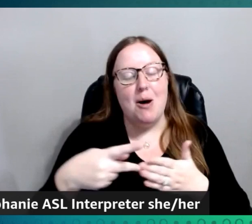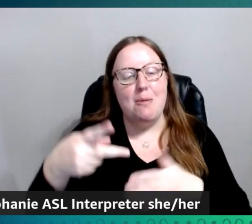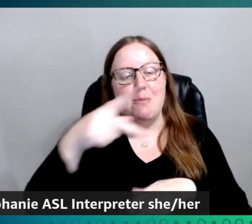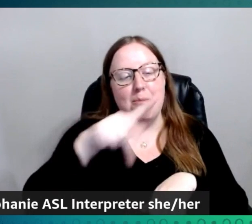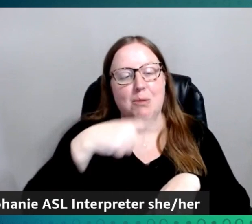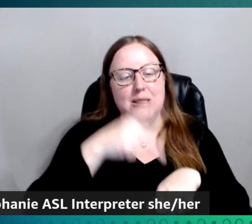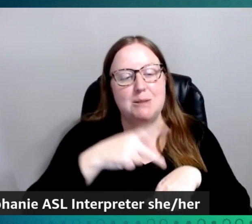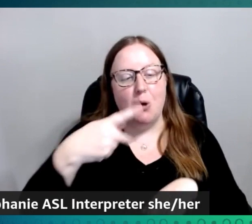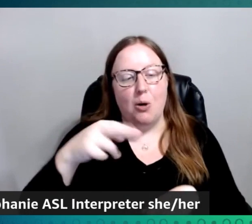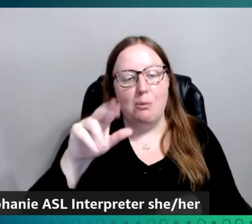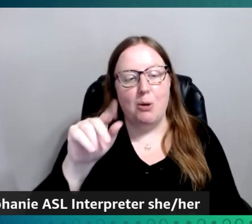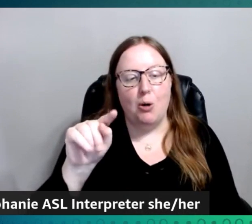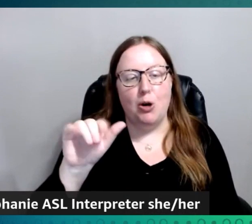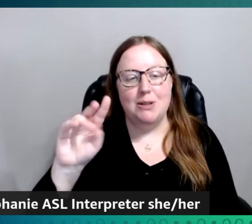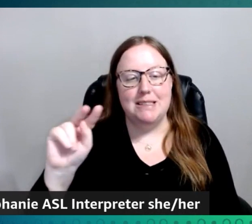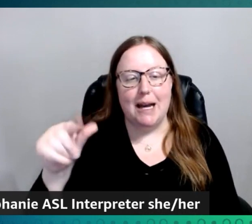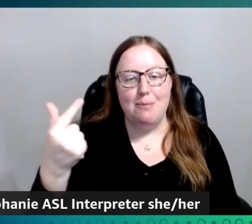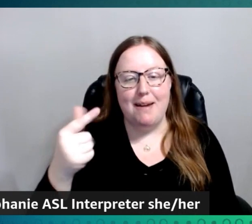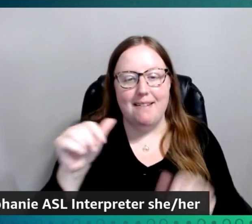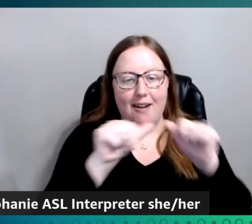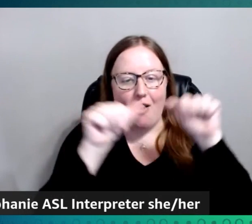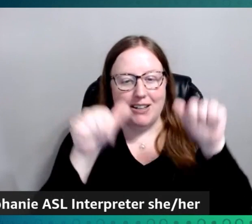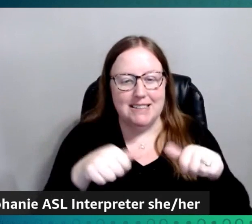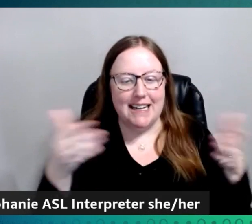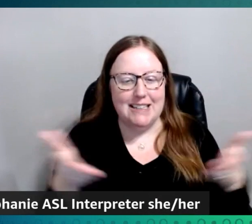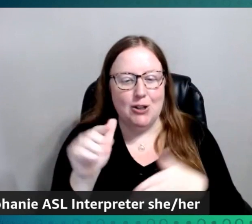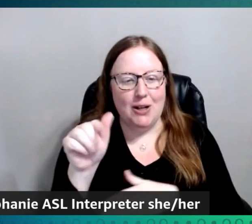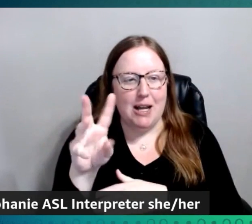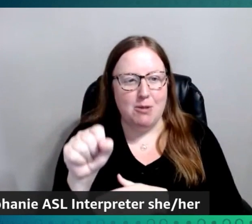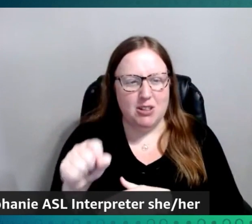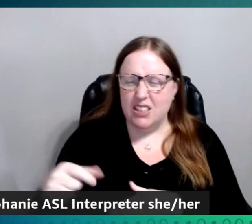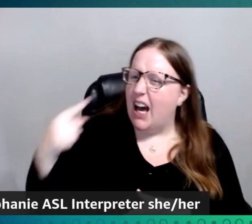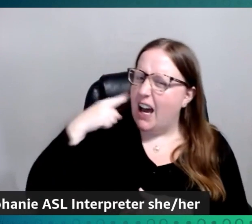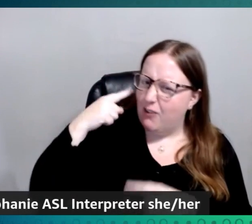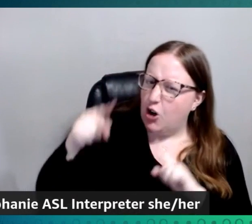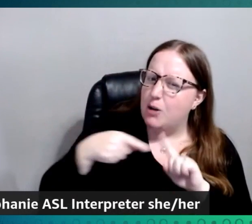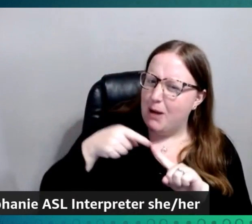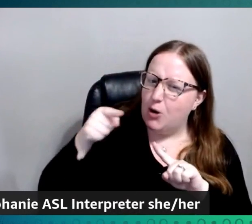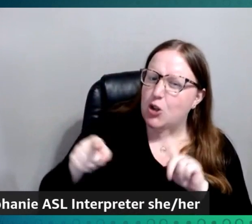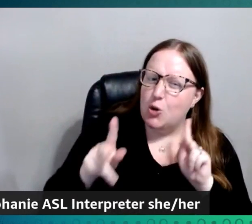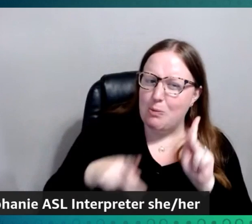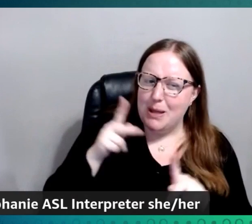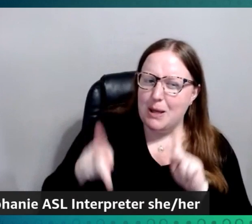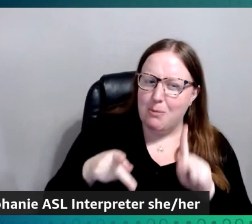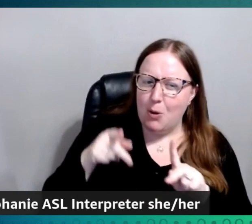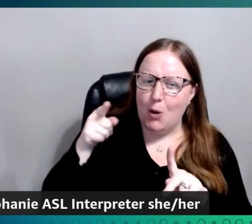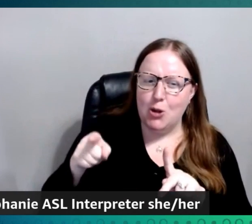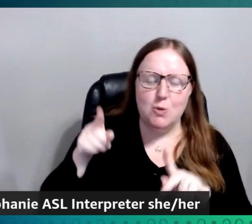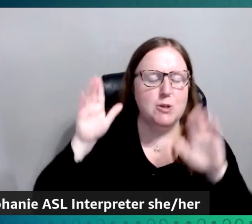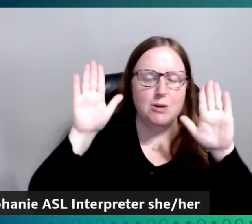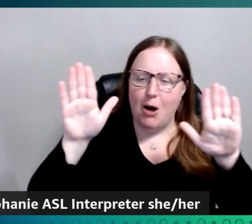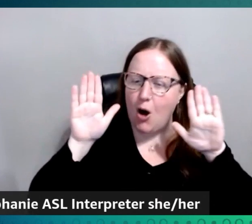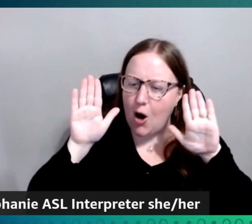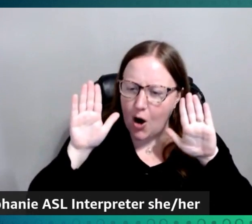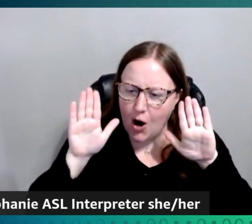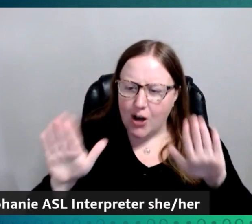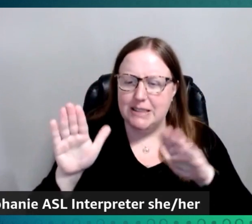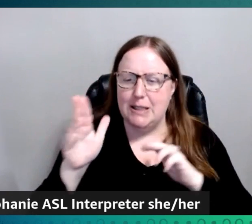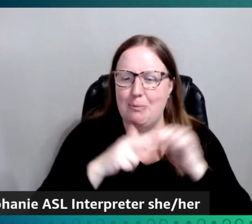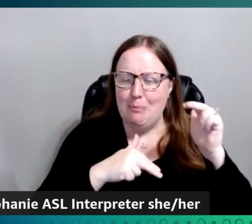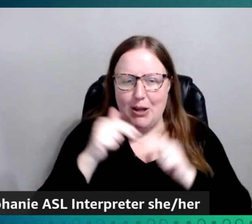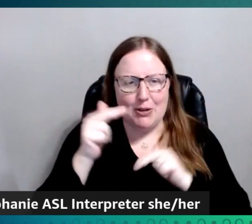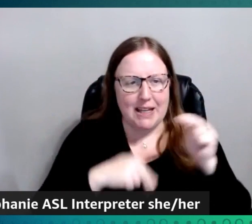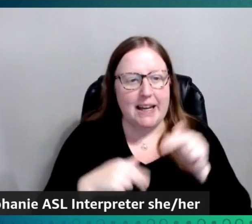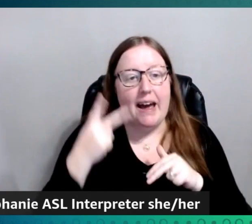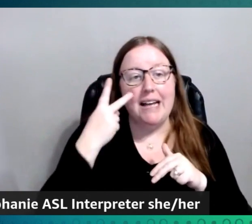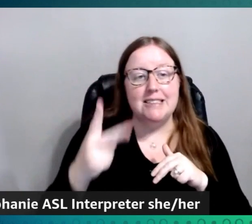prototyping architect here at AWS. I've heard about you folks, and you guys do some awesome building thing. I actually saw